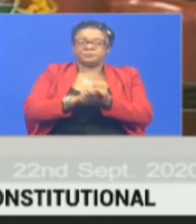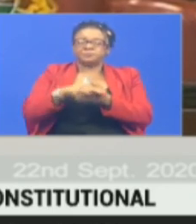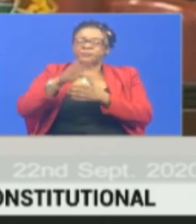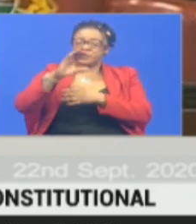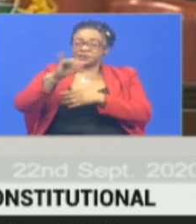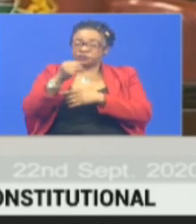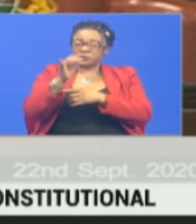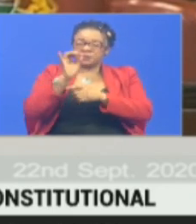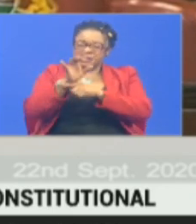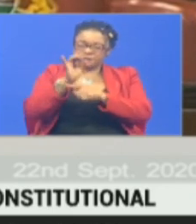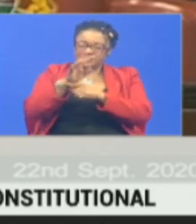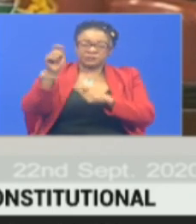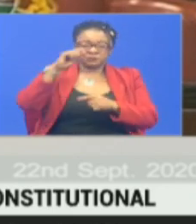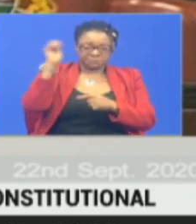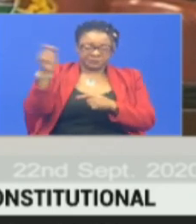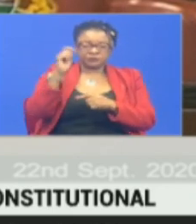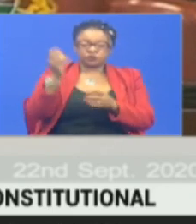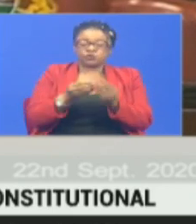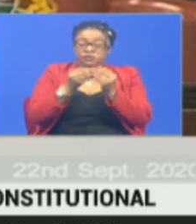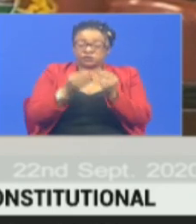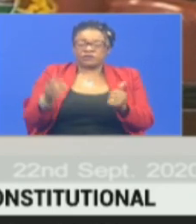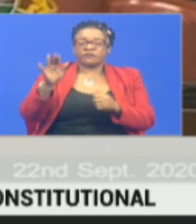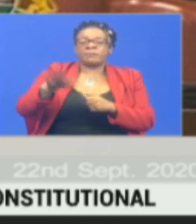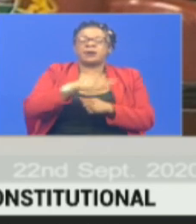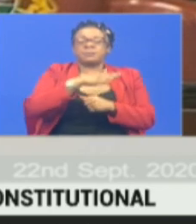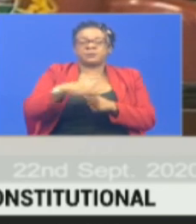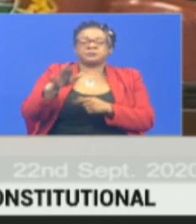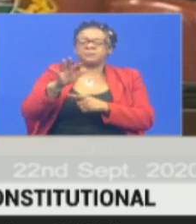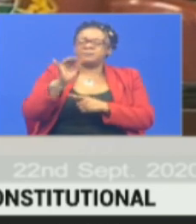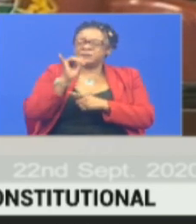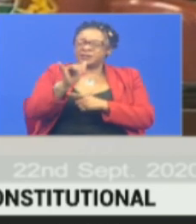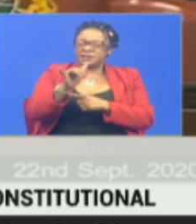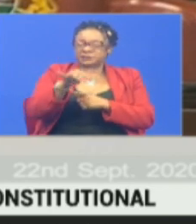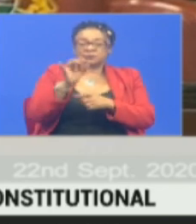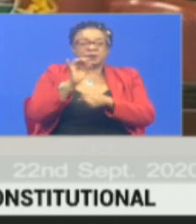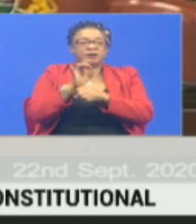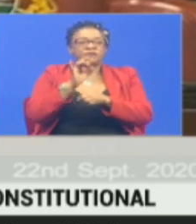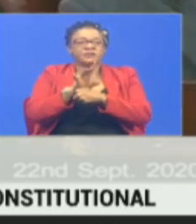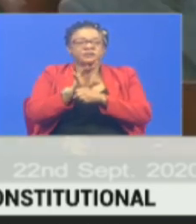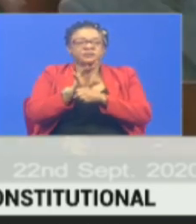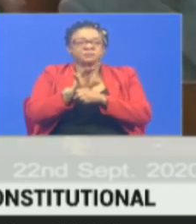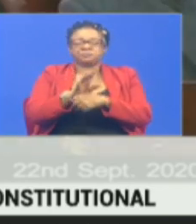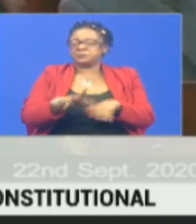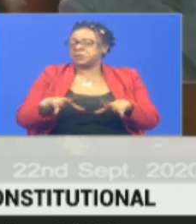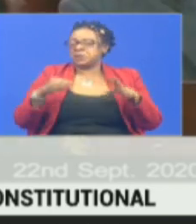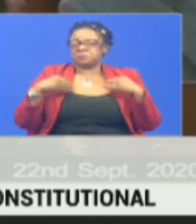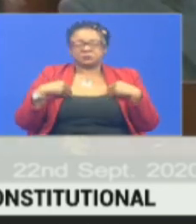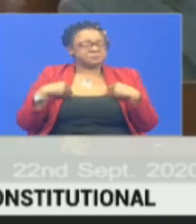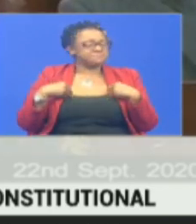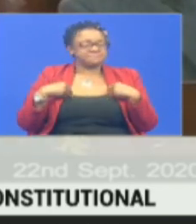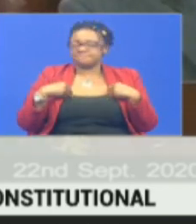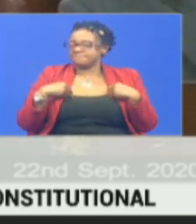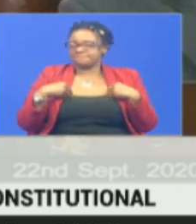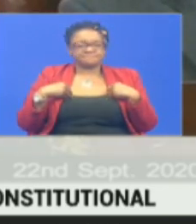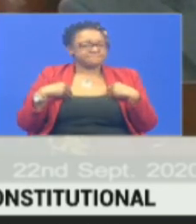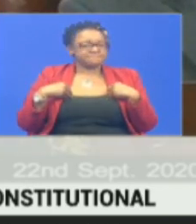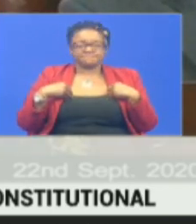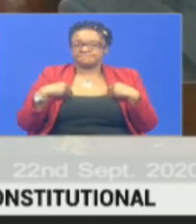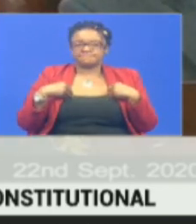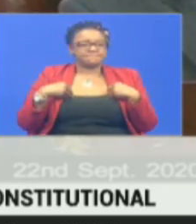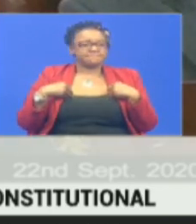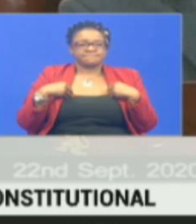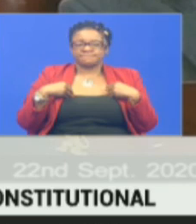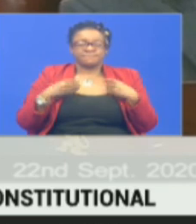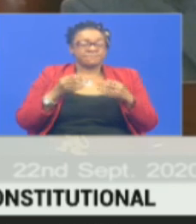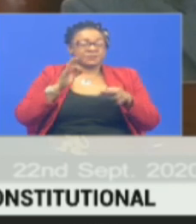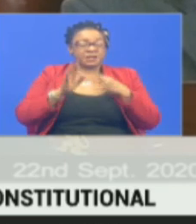President to dissolve Parliament, that particular advice should not be adopted. The Speaker, if you look at